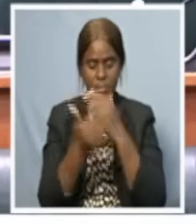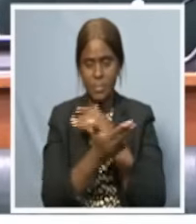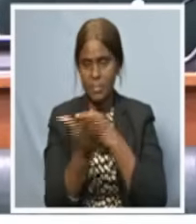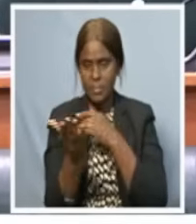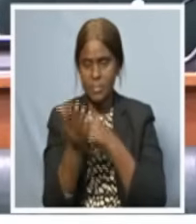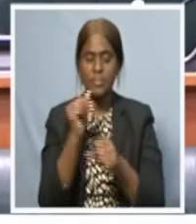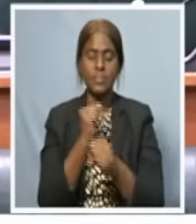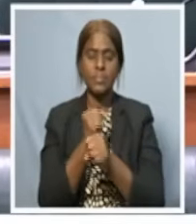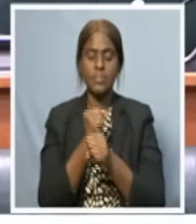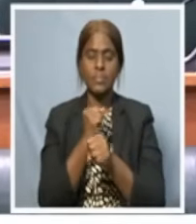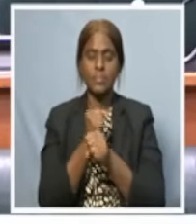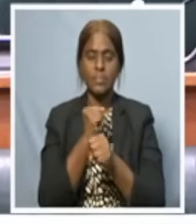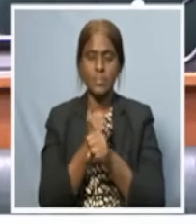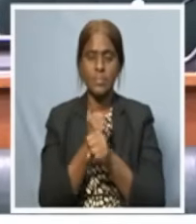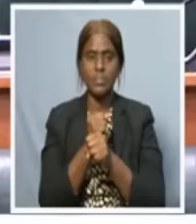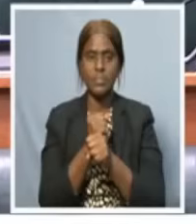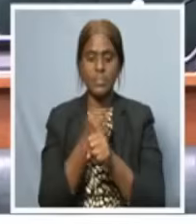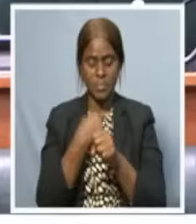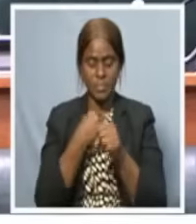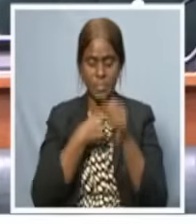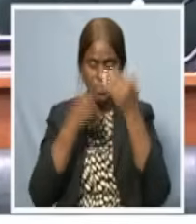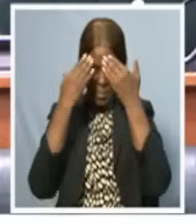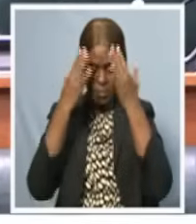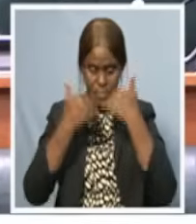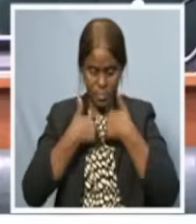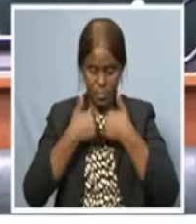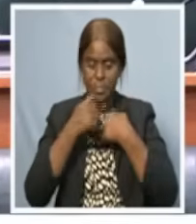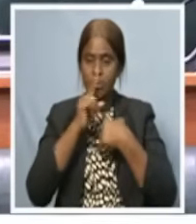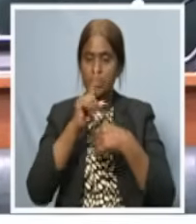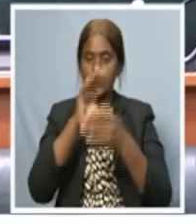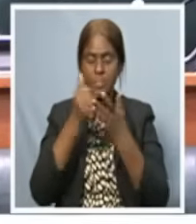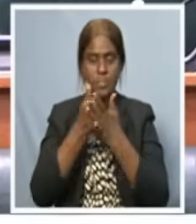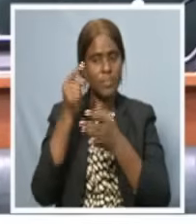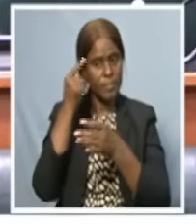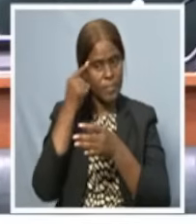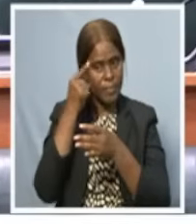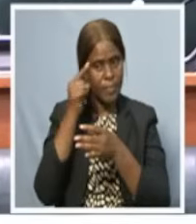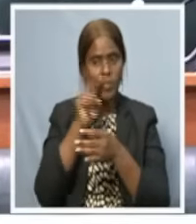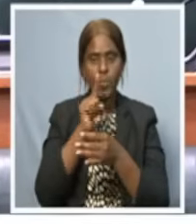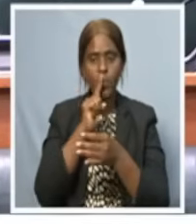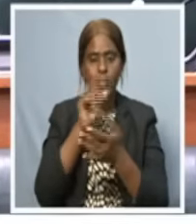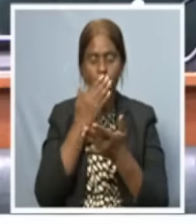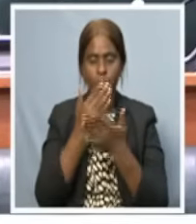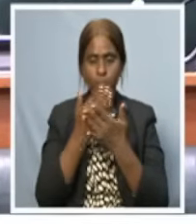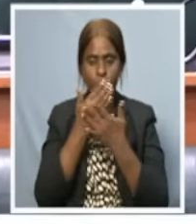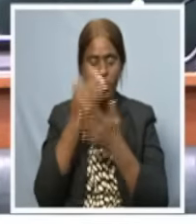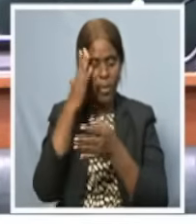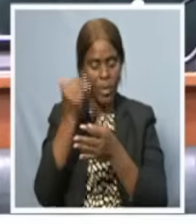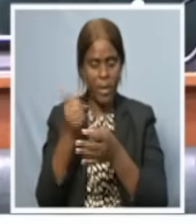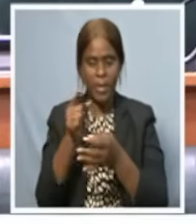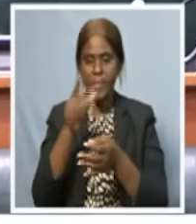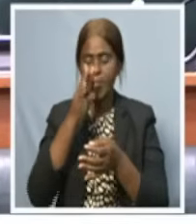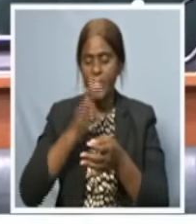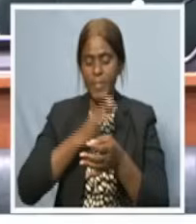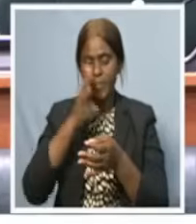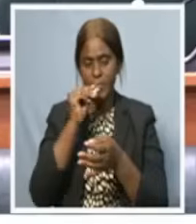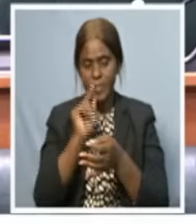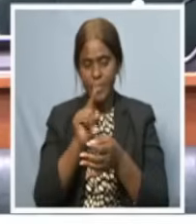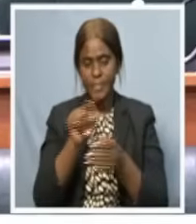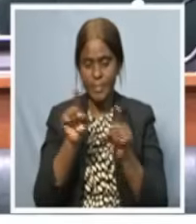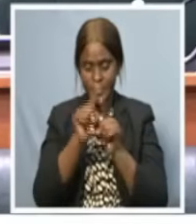is. I'm aware that we run a sensitive institution. And that is why, Madam